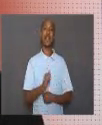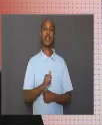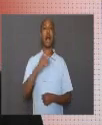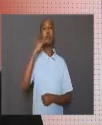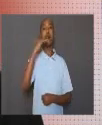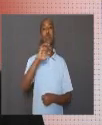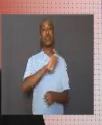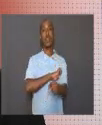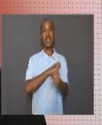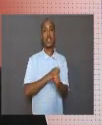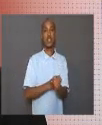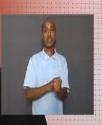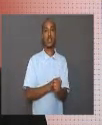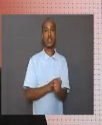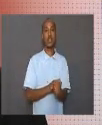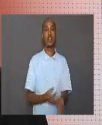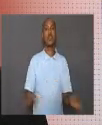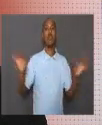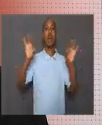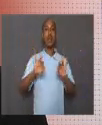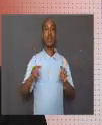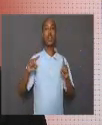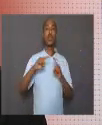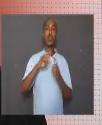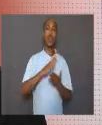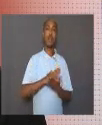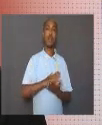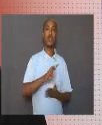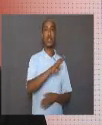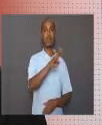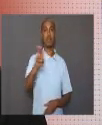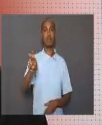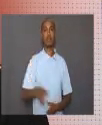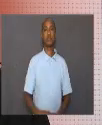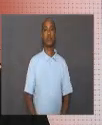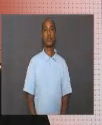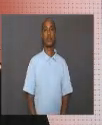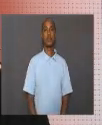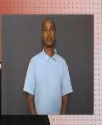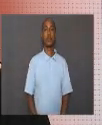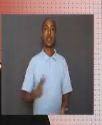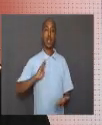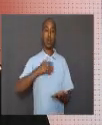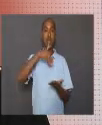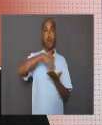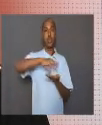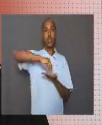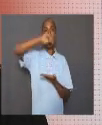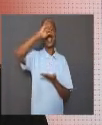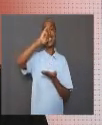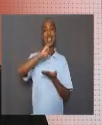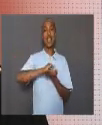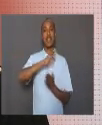of energy that is required to remove them. We also learned